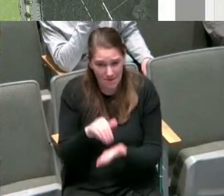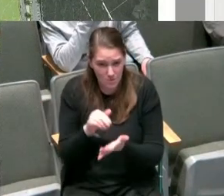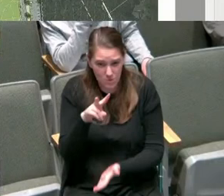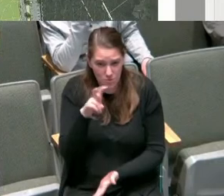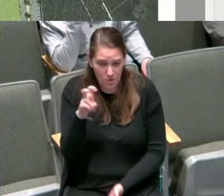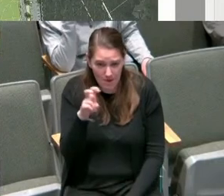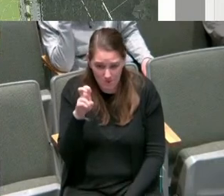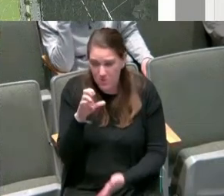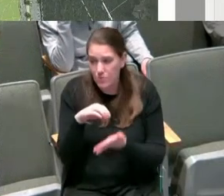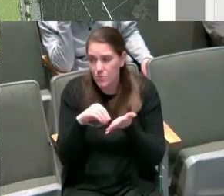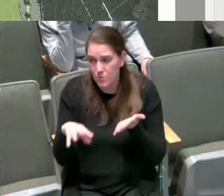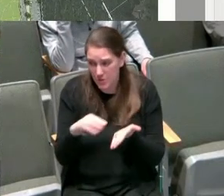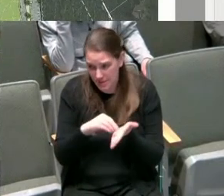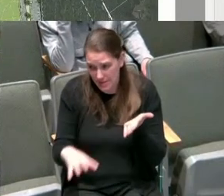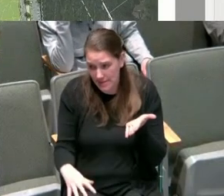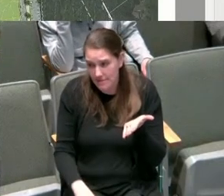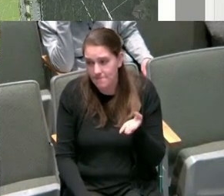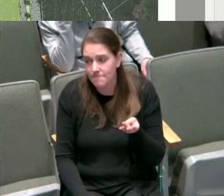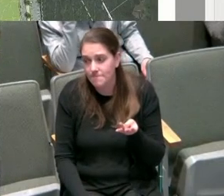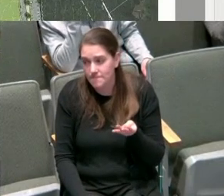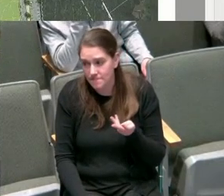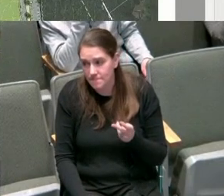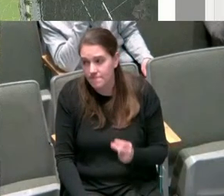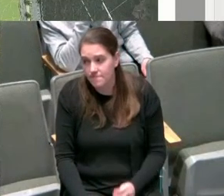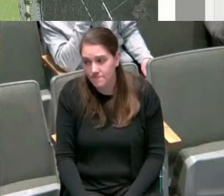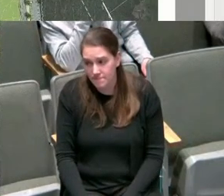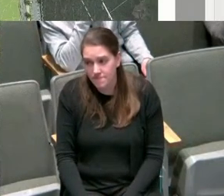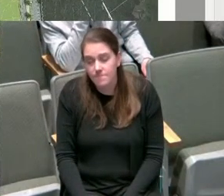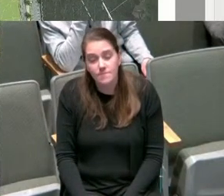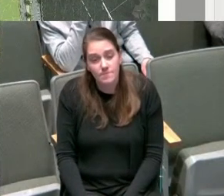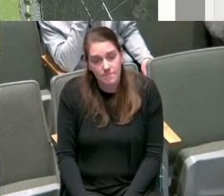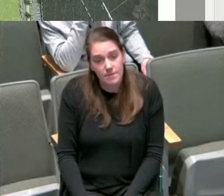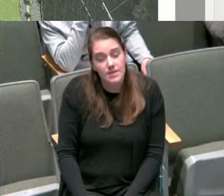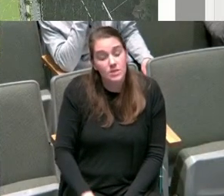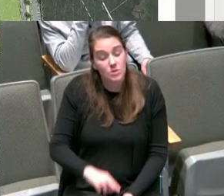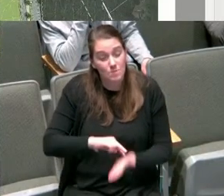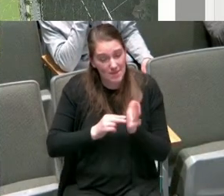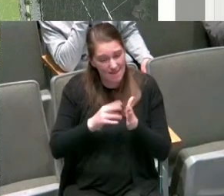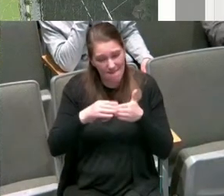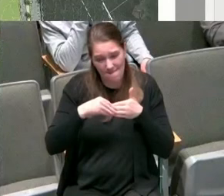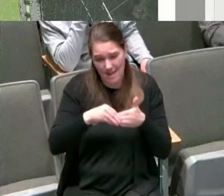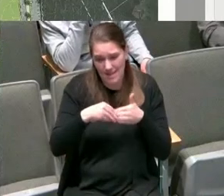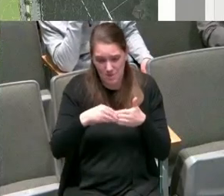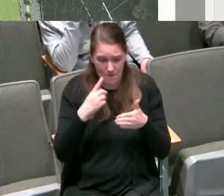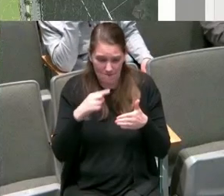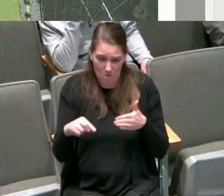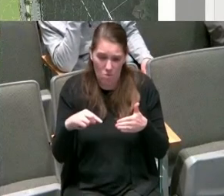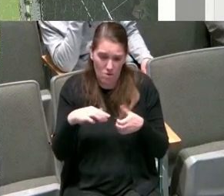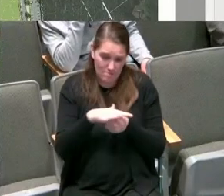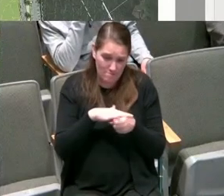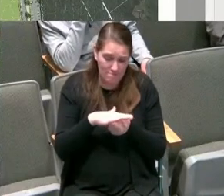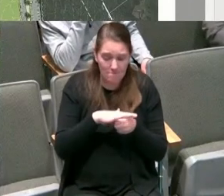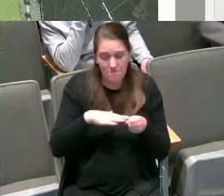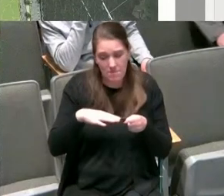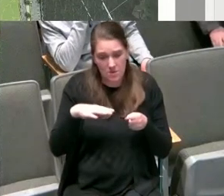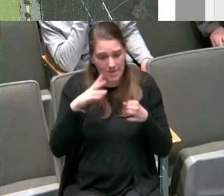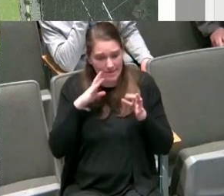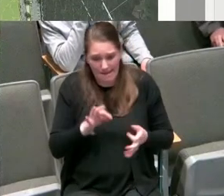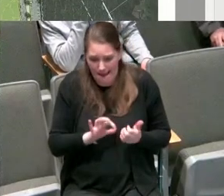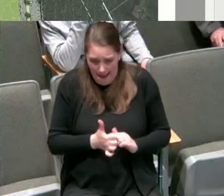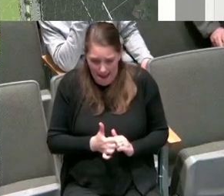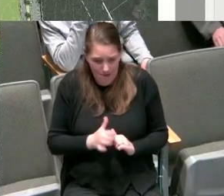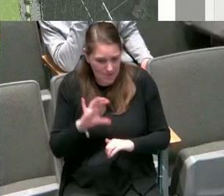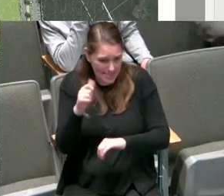so it gives a tremendous amount of flexibility for the school to determine how they want to set up those neighborhoods either by grade level